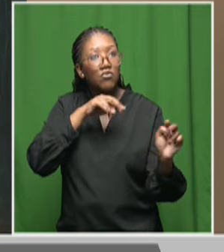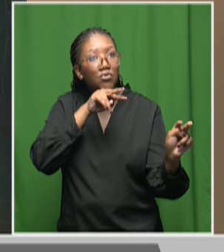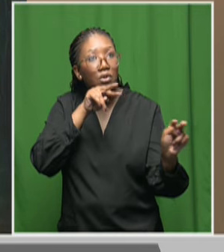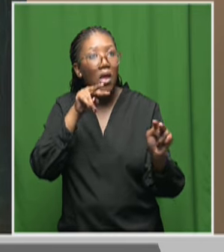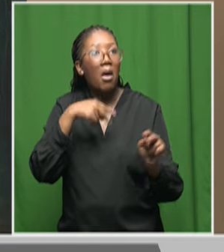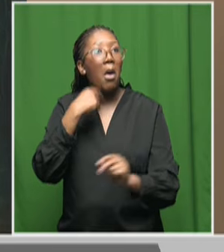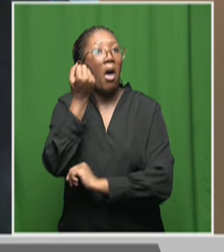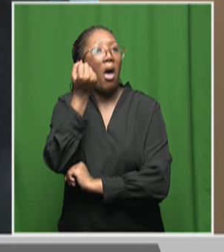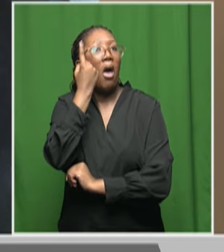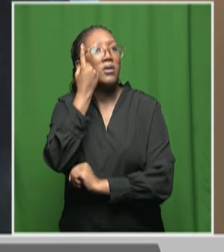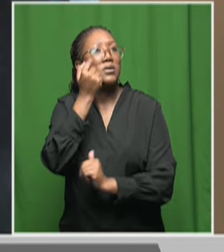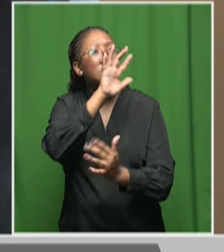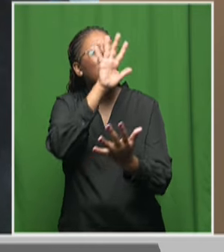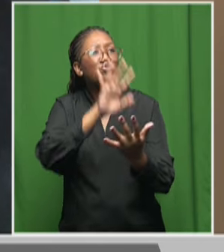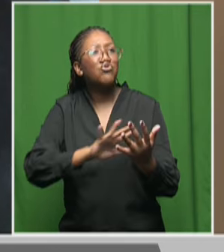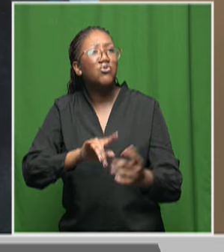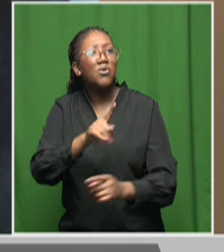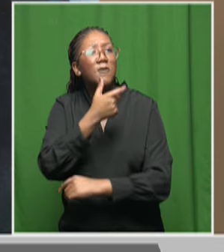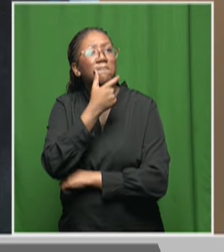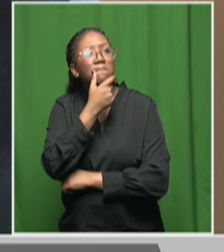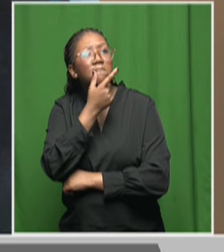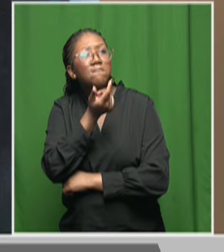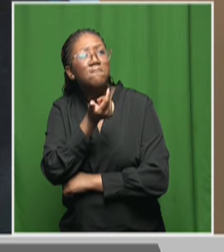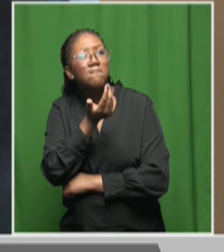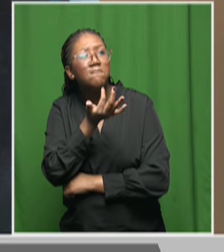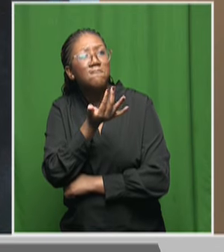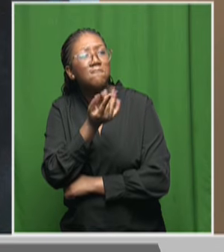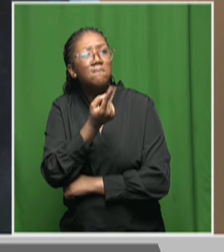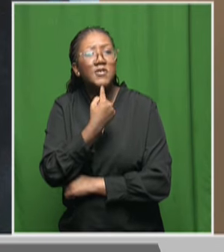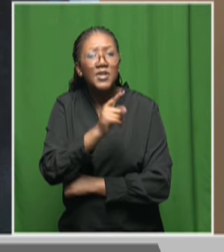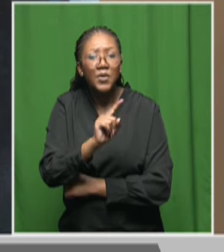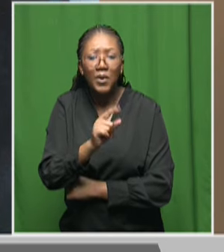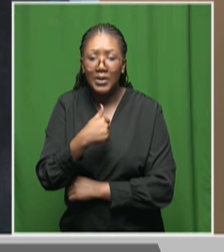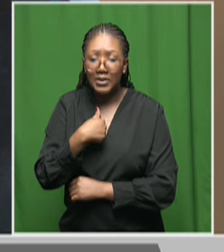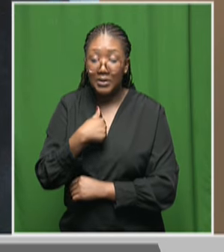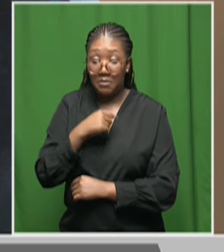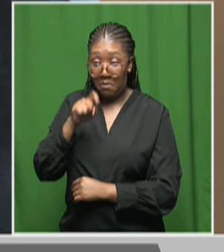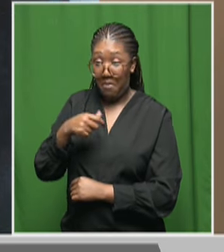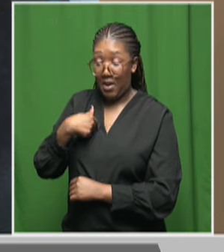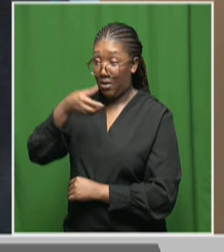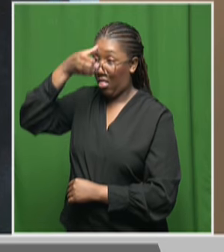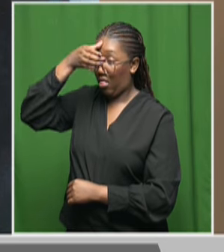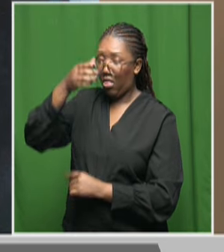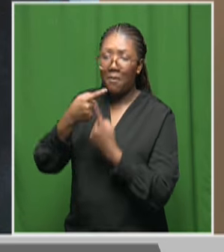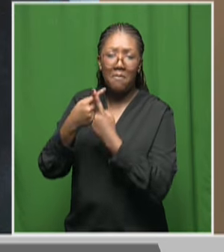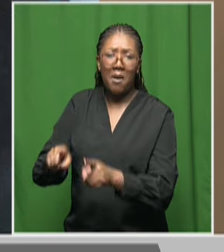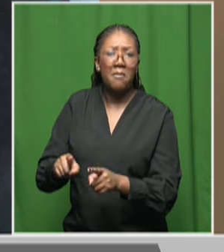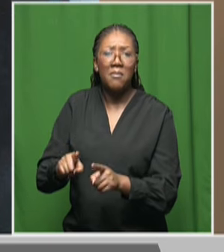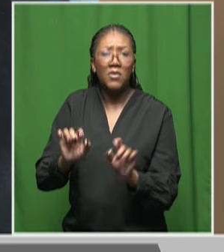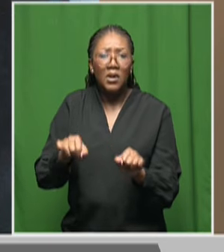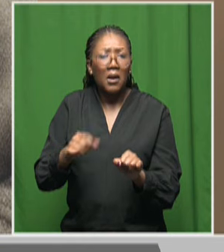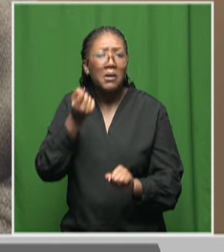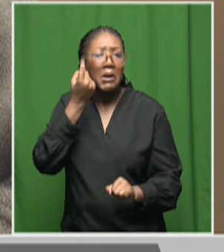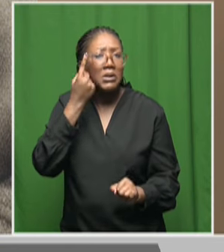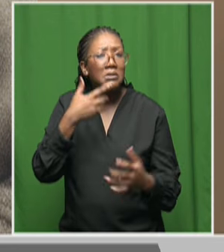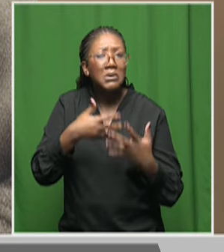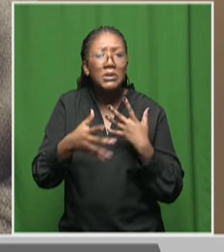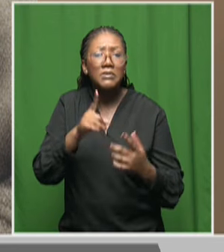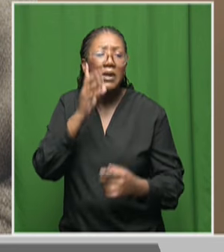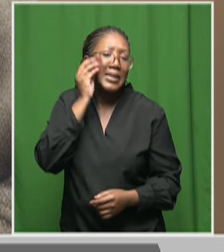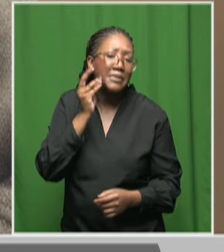really need to be an art historian or art expert to appreciate portraits. And